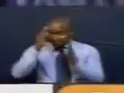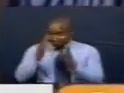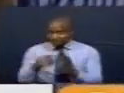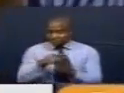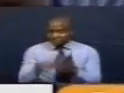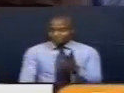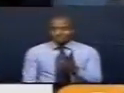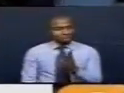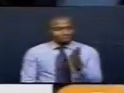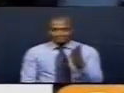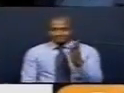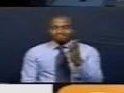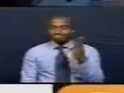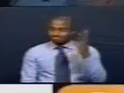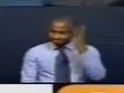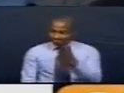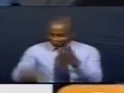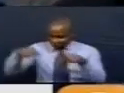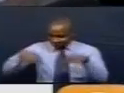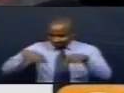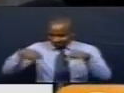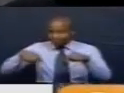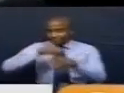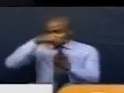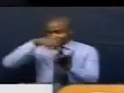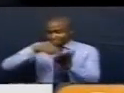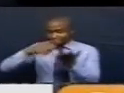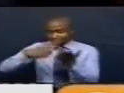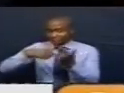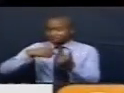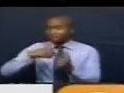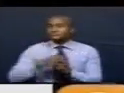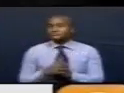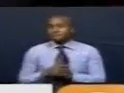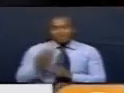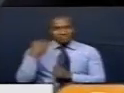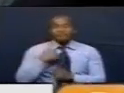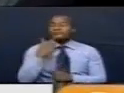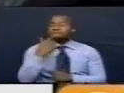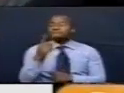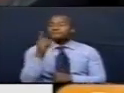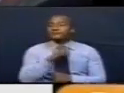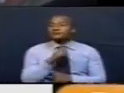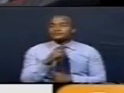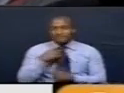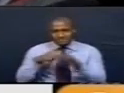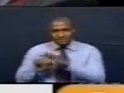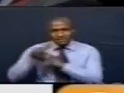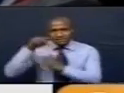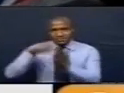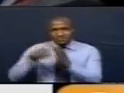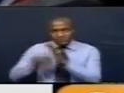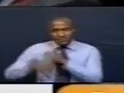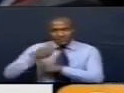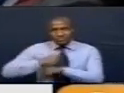can only be announced over here. Now, a bit earlier on, as I mentioned to you, I was at the Central Primary School. We actually should be playing some of those